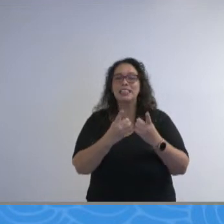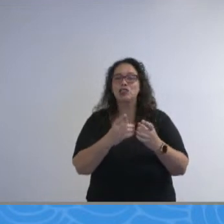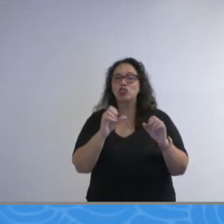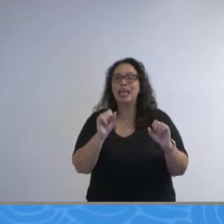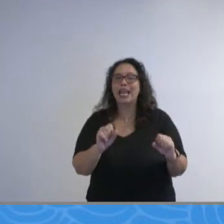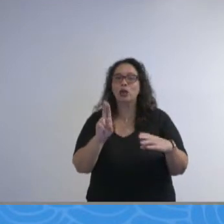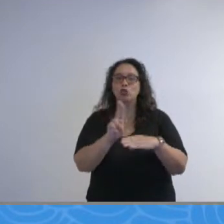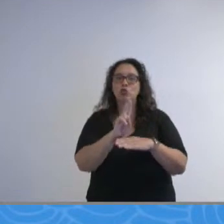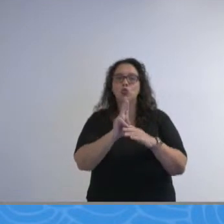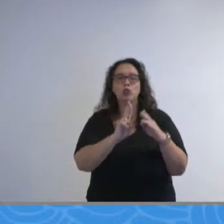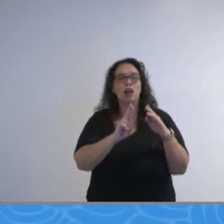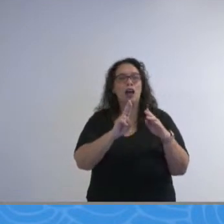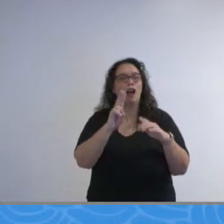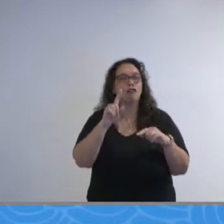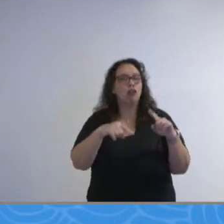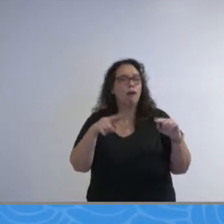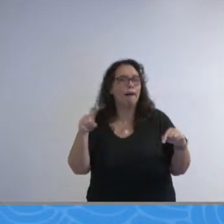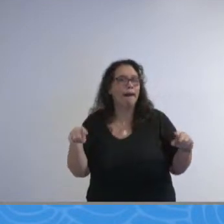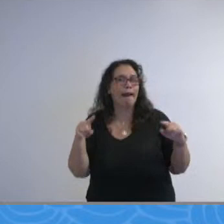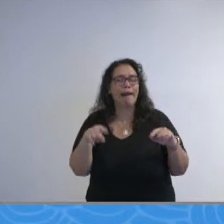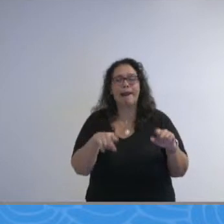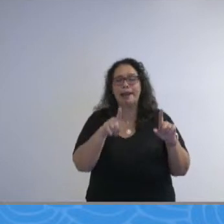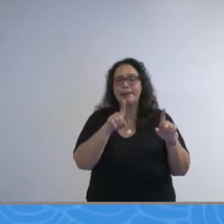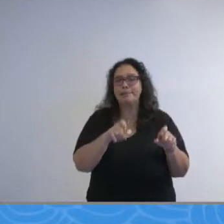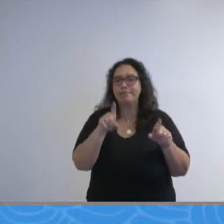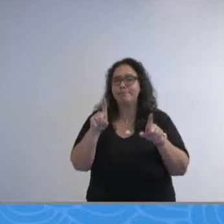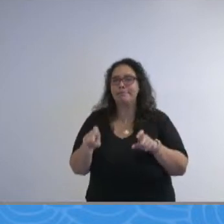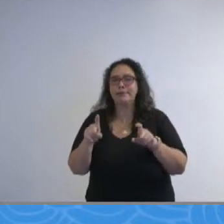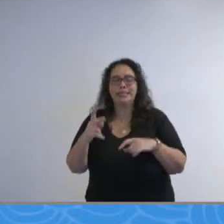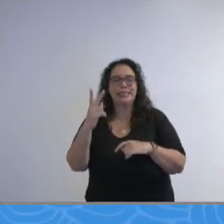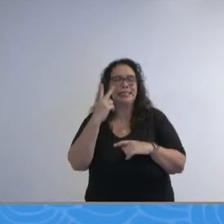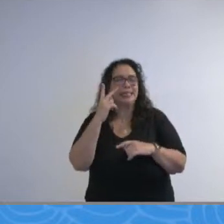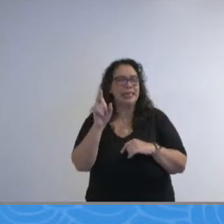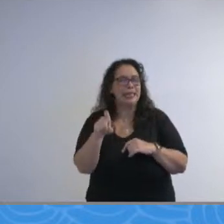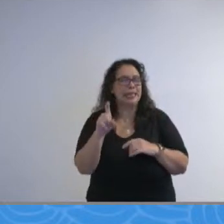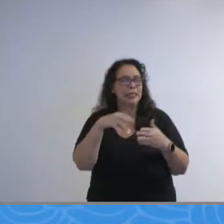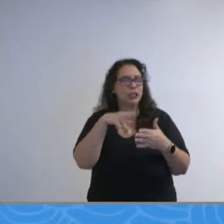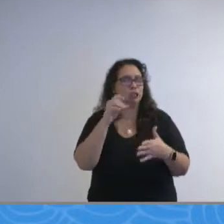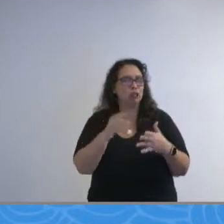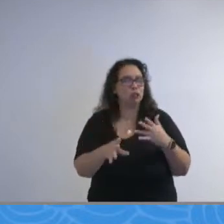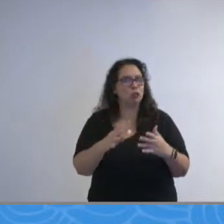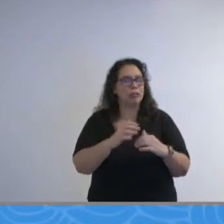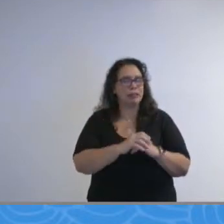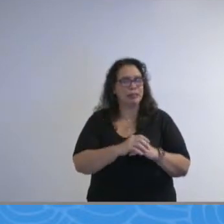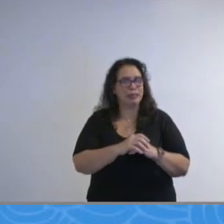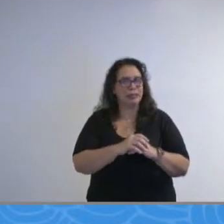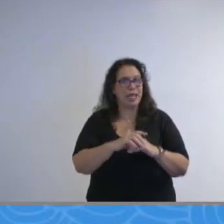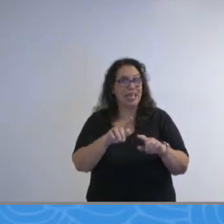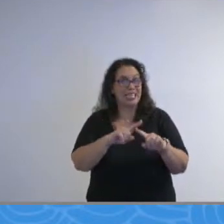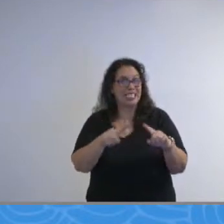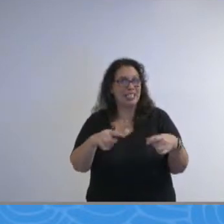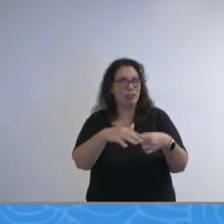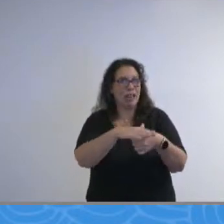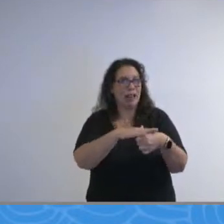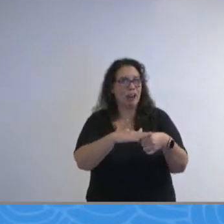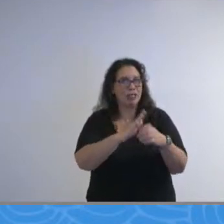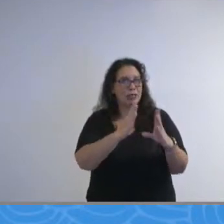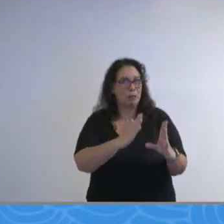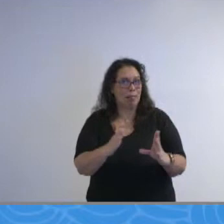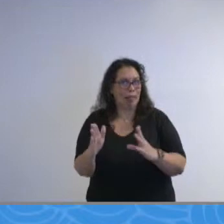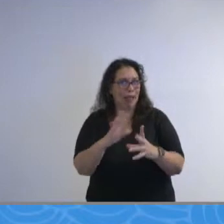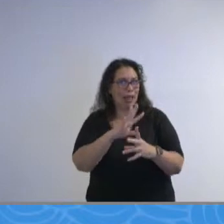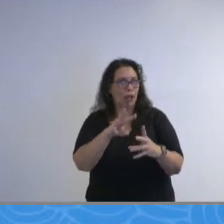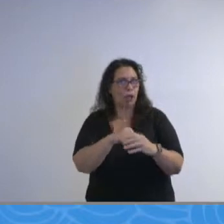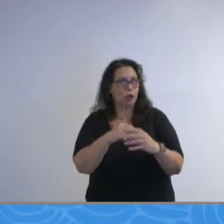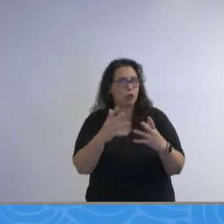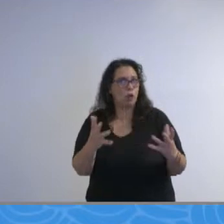to see the needs of each student. The different areas of the plan includes the following: the types